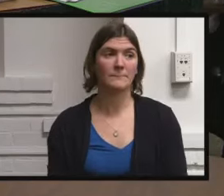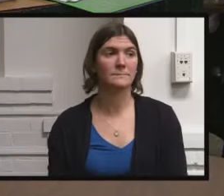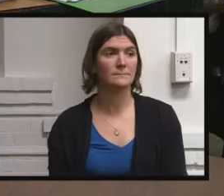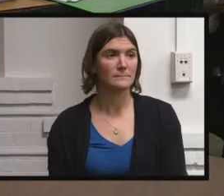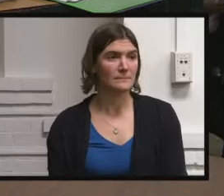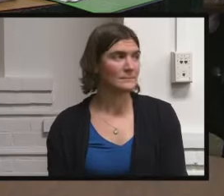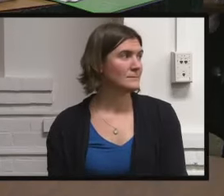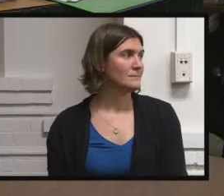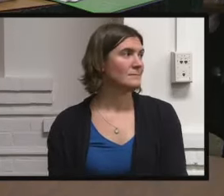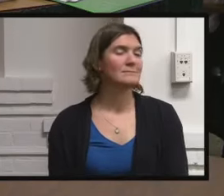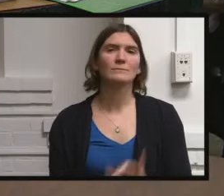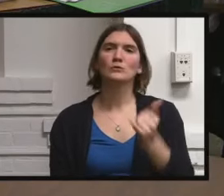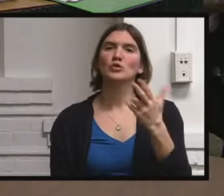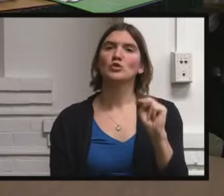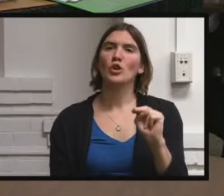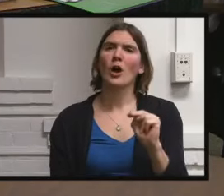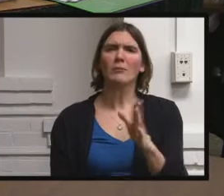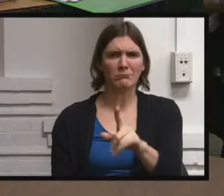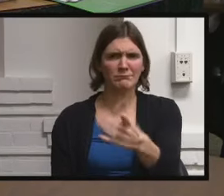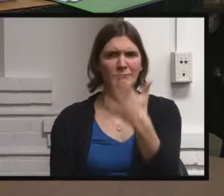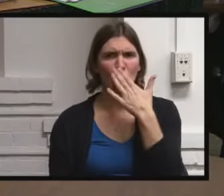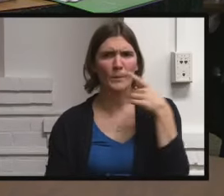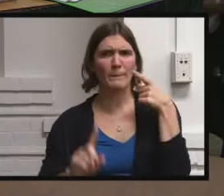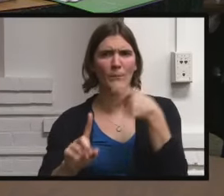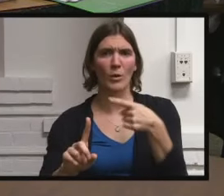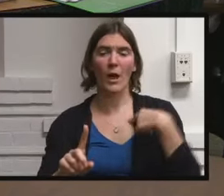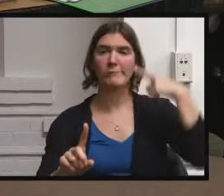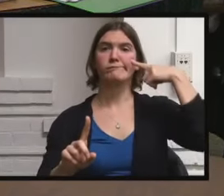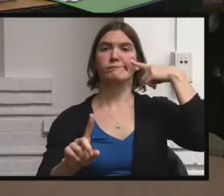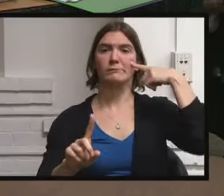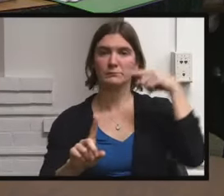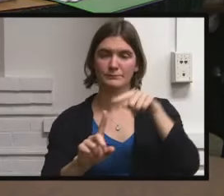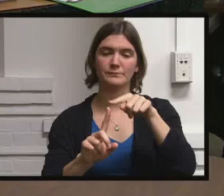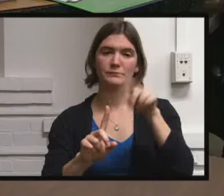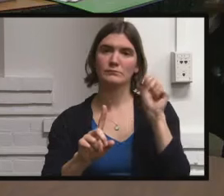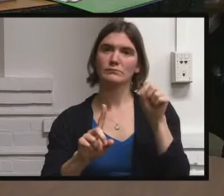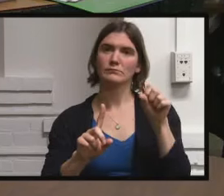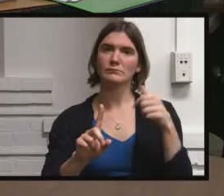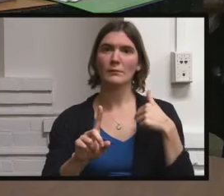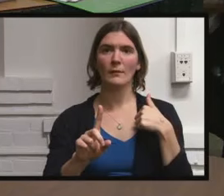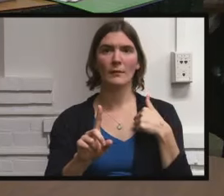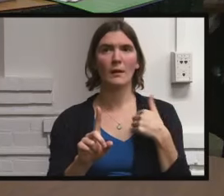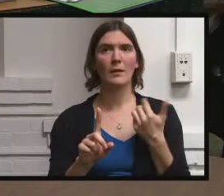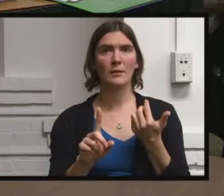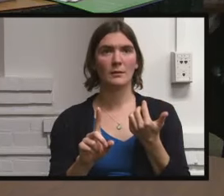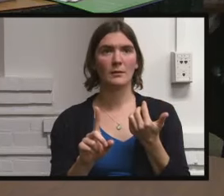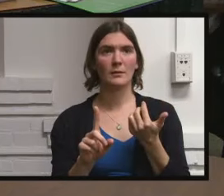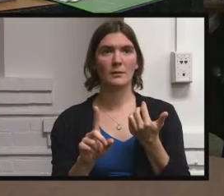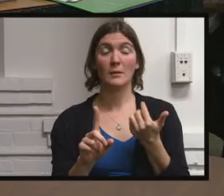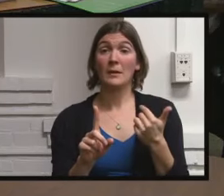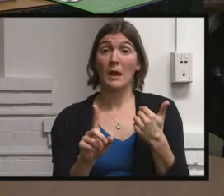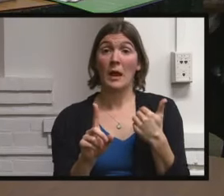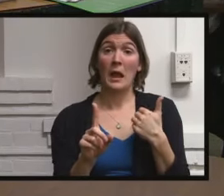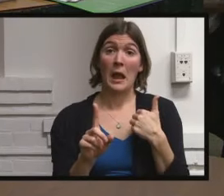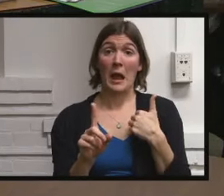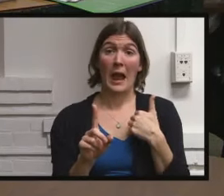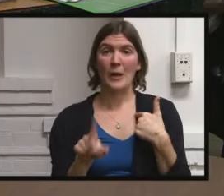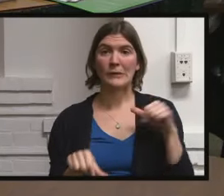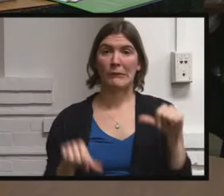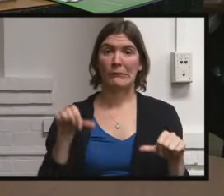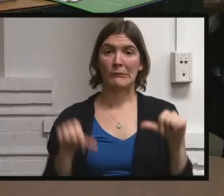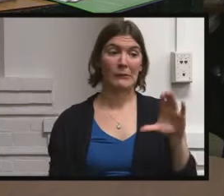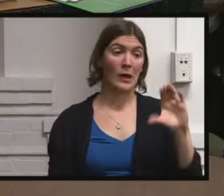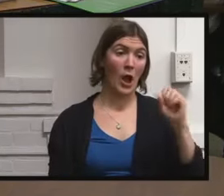Yep. That was kind of the, Jan, I'm glad you brought that up, because that was the point I was going to make. That I think, because I was kind of on the fence